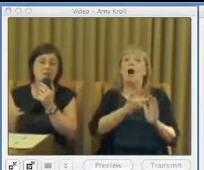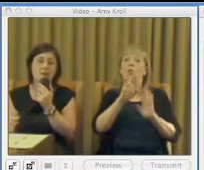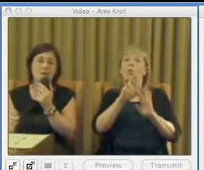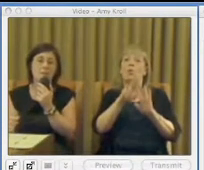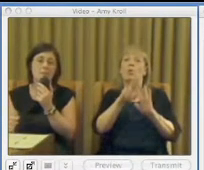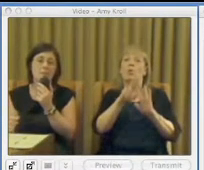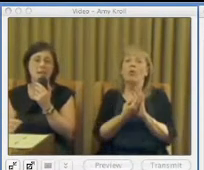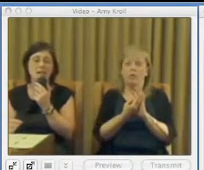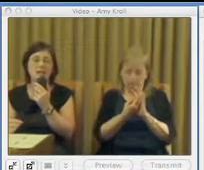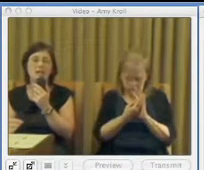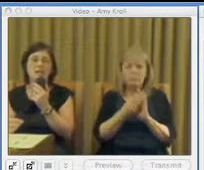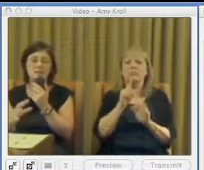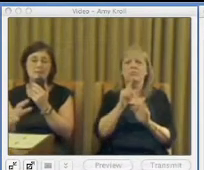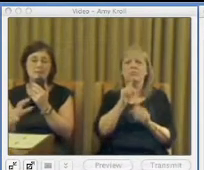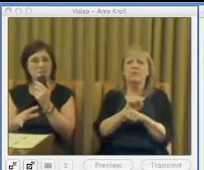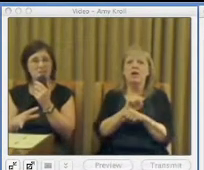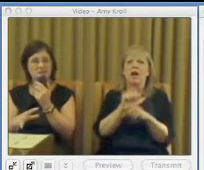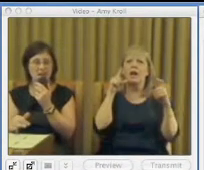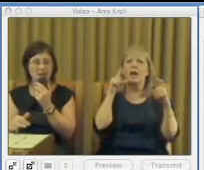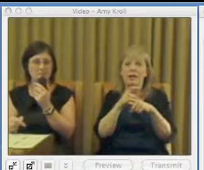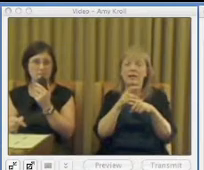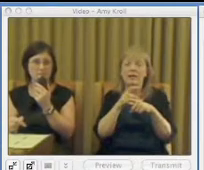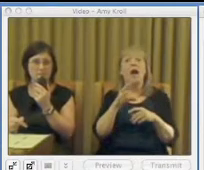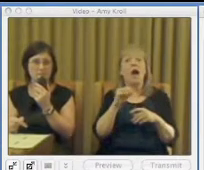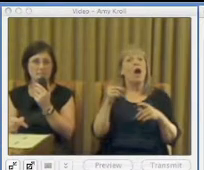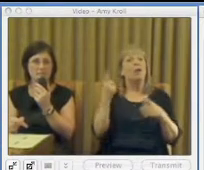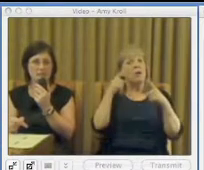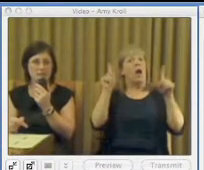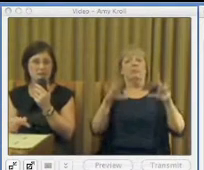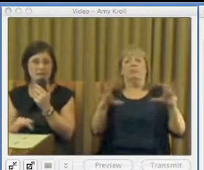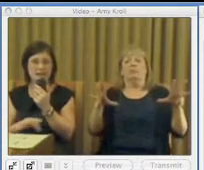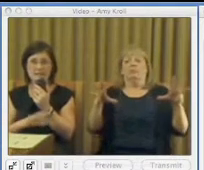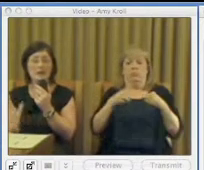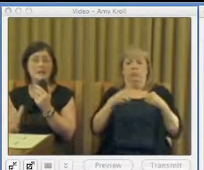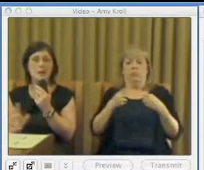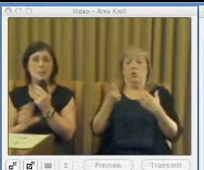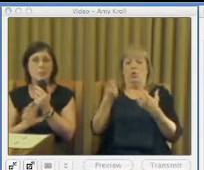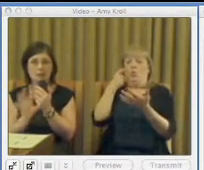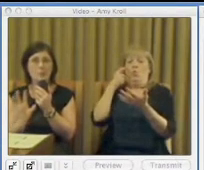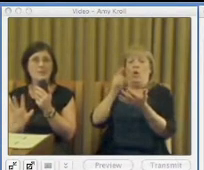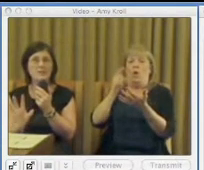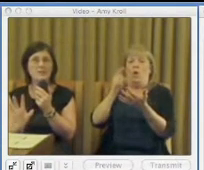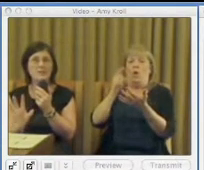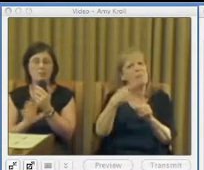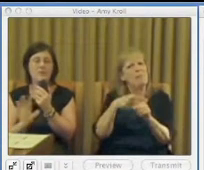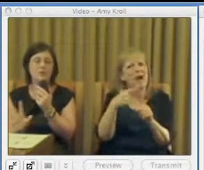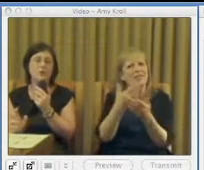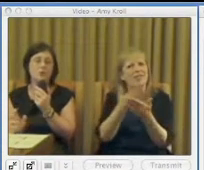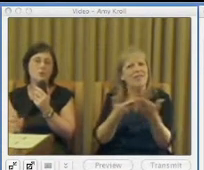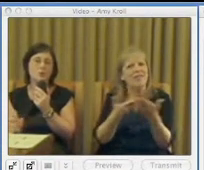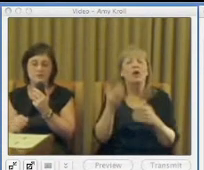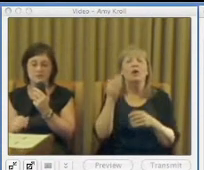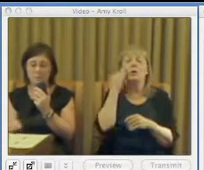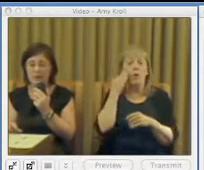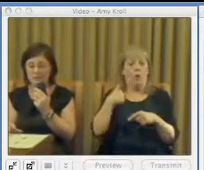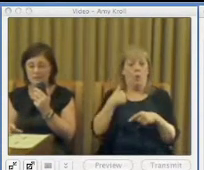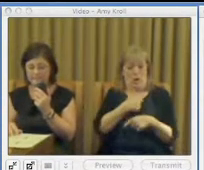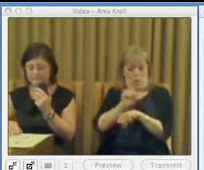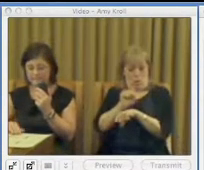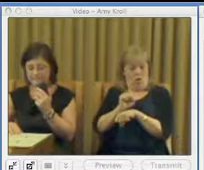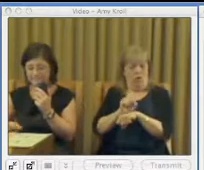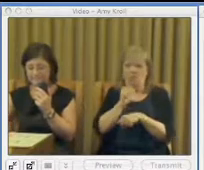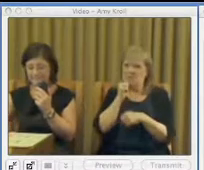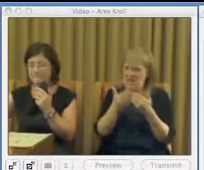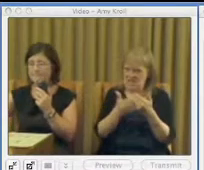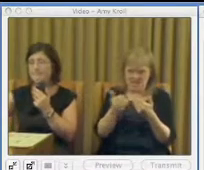have is complex, and recognizing its complexity is a positive step. Saying it's not easy, and we know it's not easy, but we still